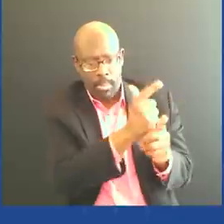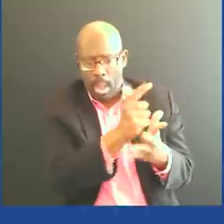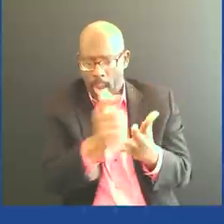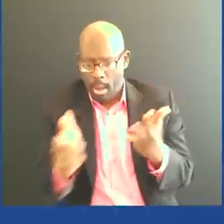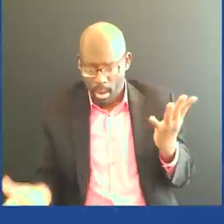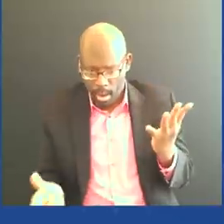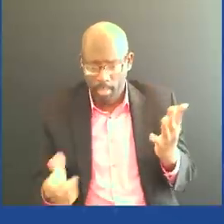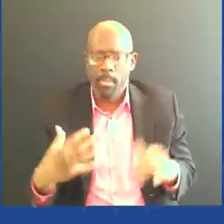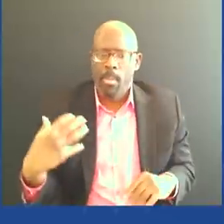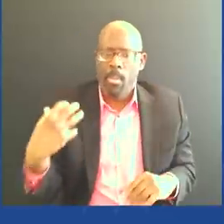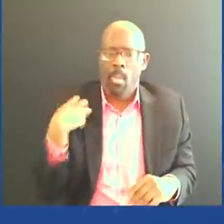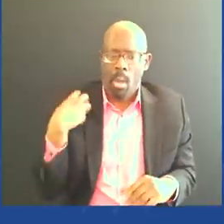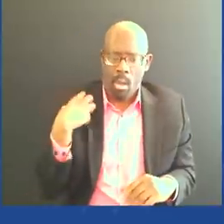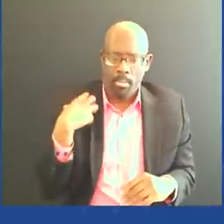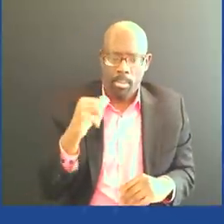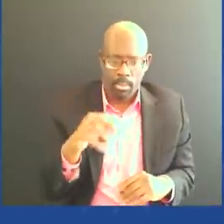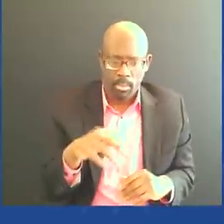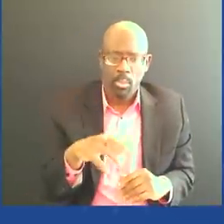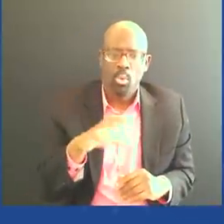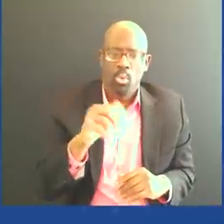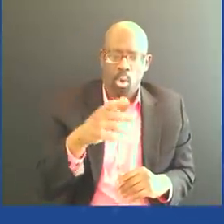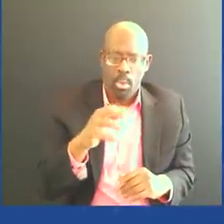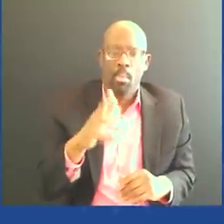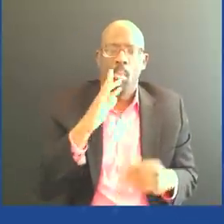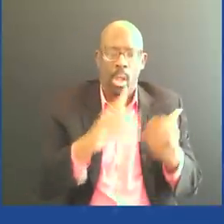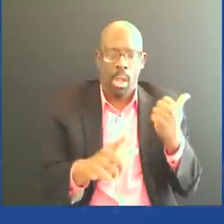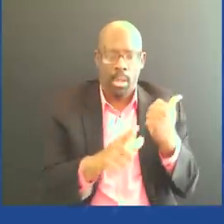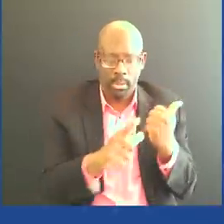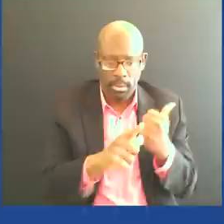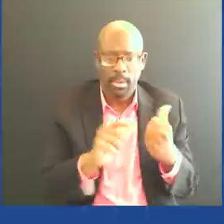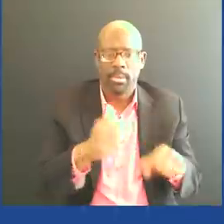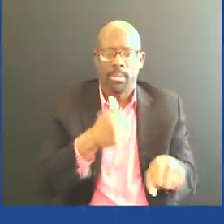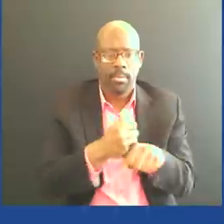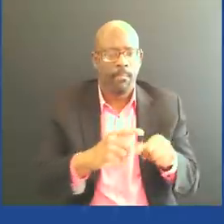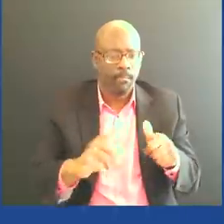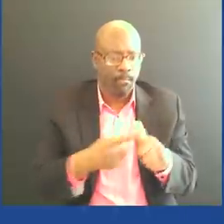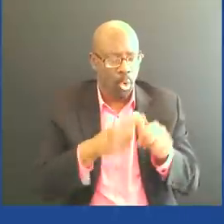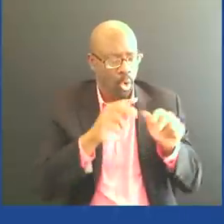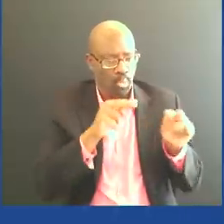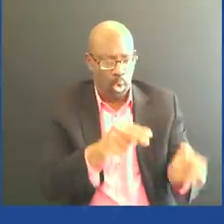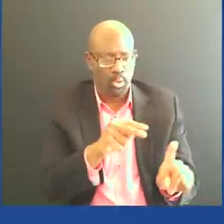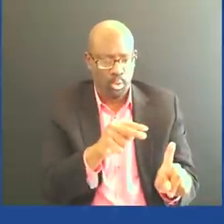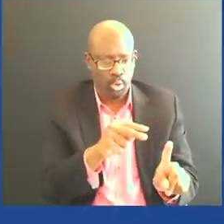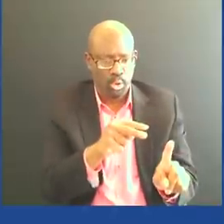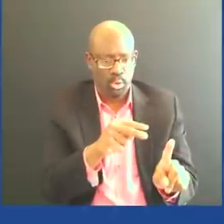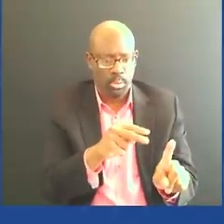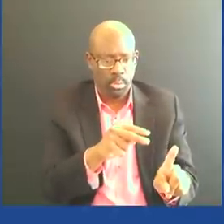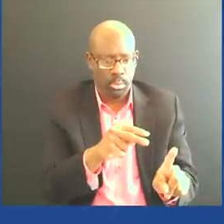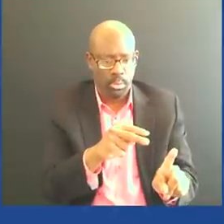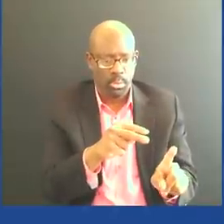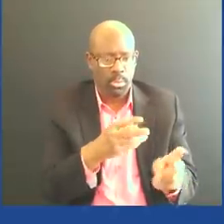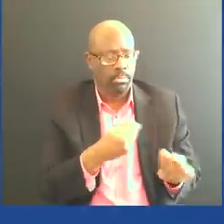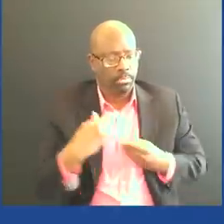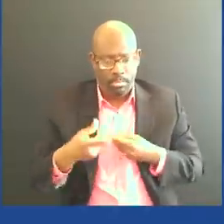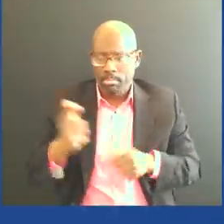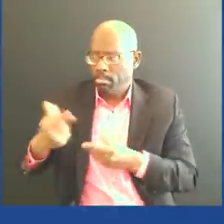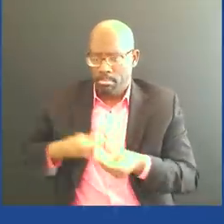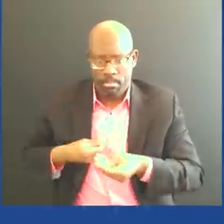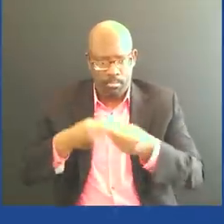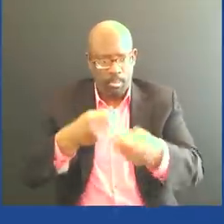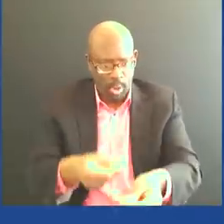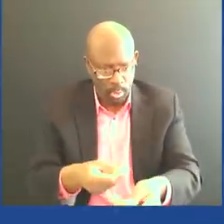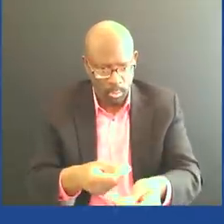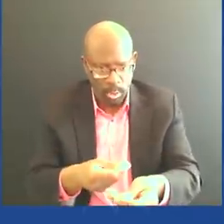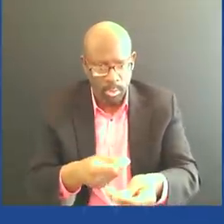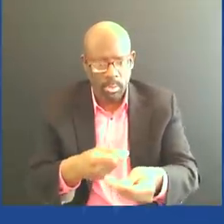will assist in setting the first watch by passing the long glass to our first ship's duty officer, Lieutenant Stephen Walsh from Southborough, Massachusetts. The